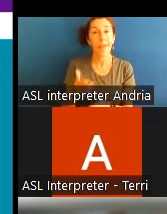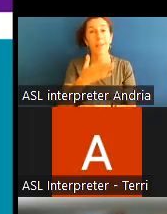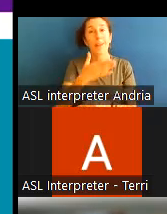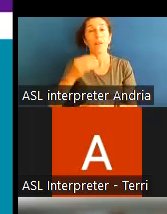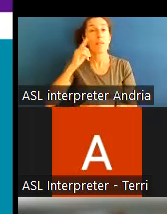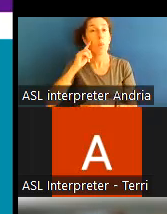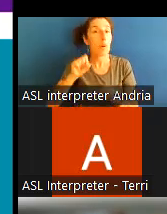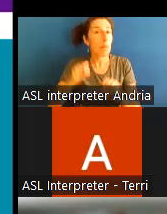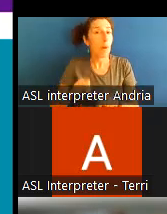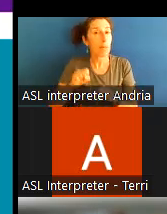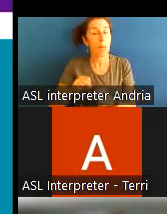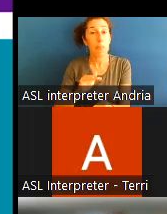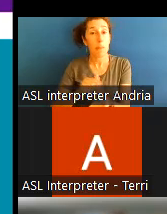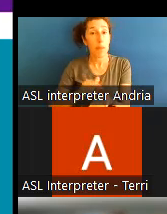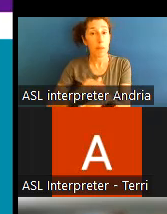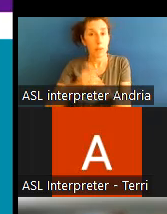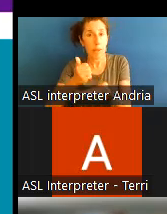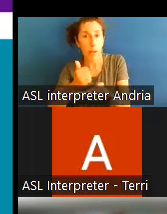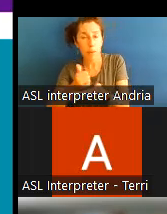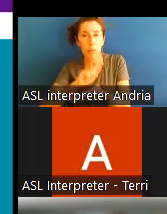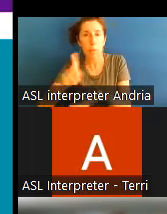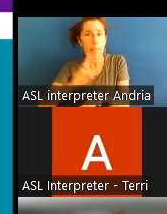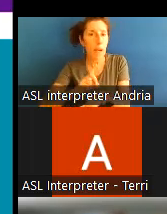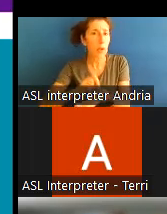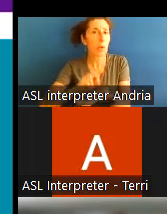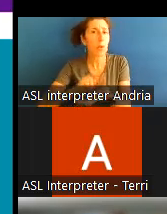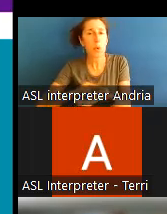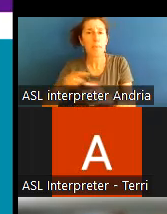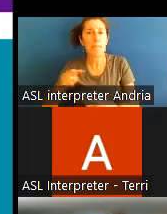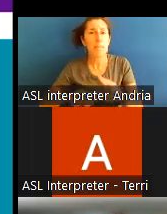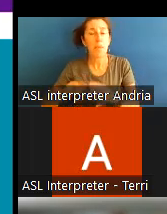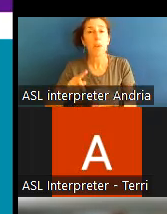them to maybe better understand where they're at in their relationship.